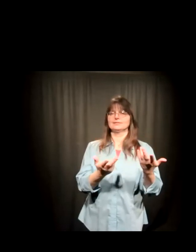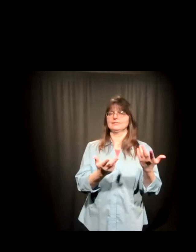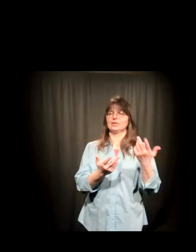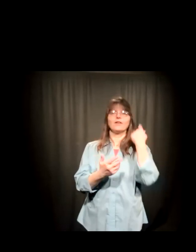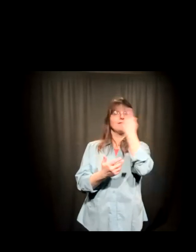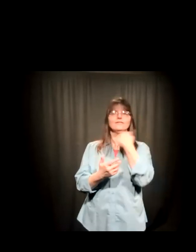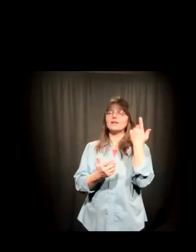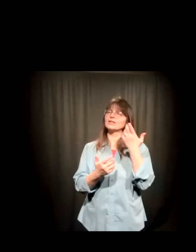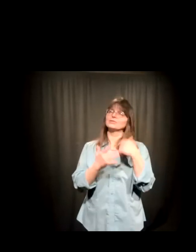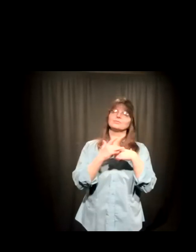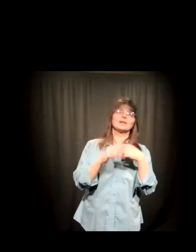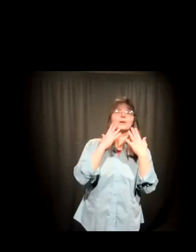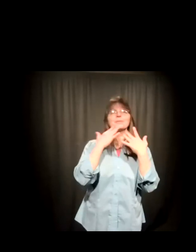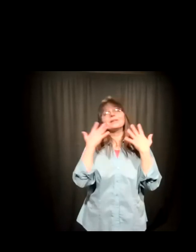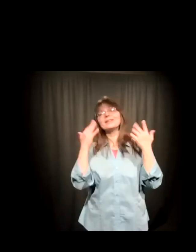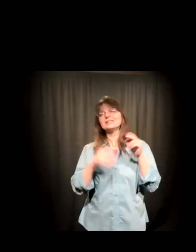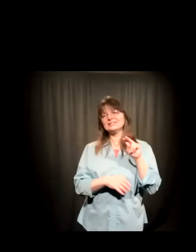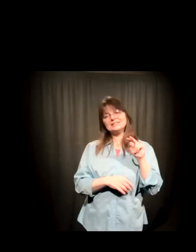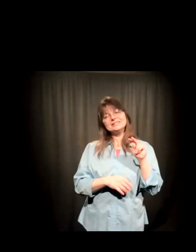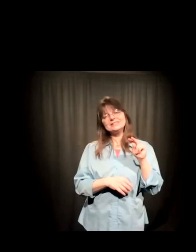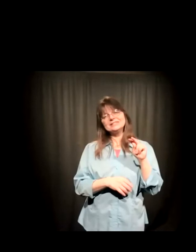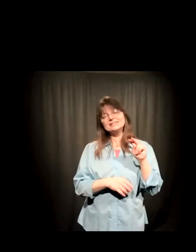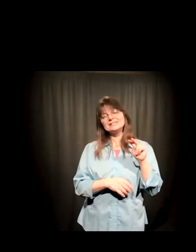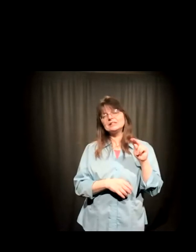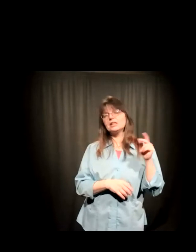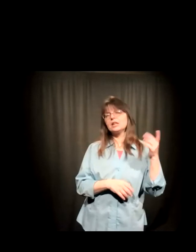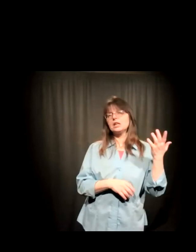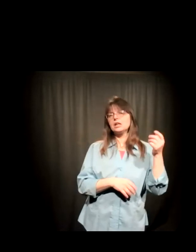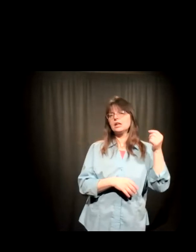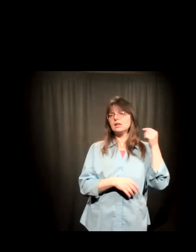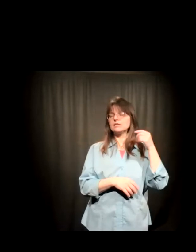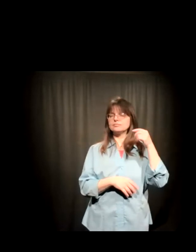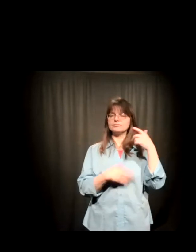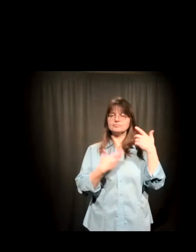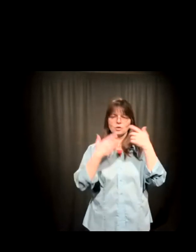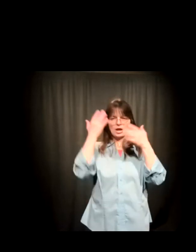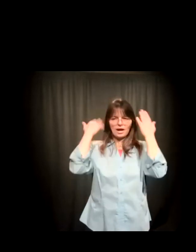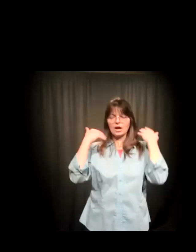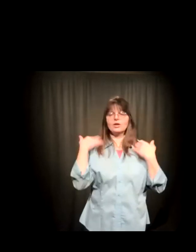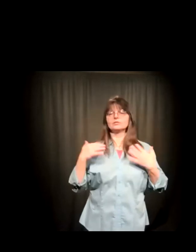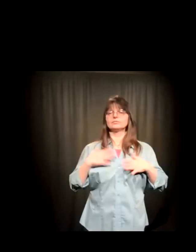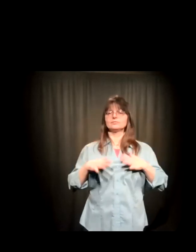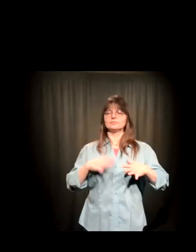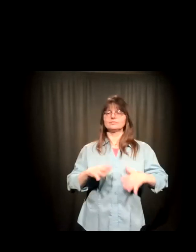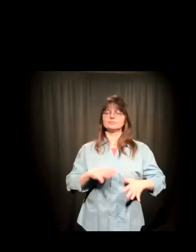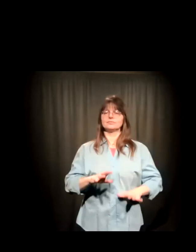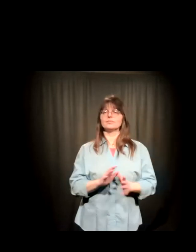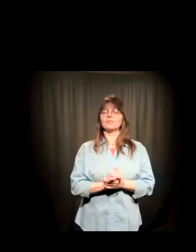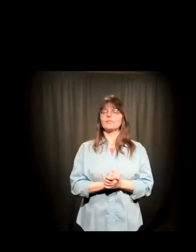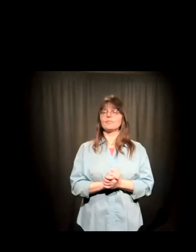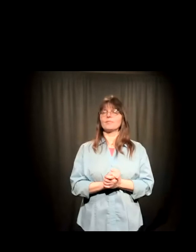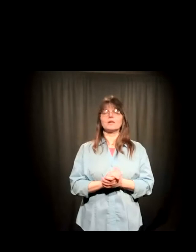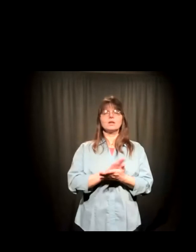was plain and pleasant, her hair parted down the middle and pulled back. In every manner, she presented herself